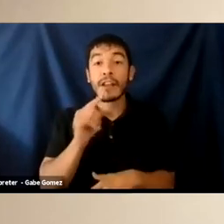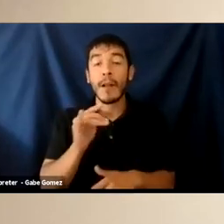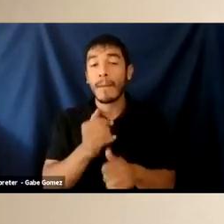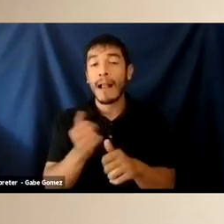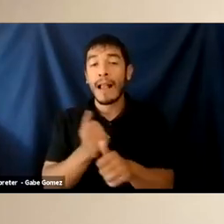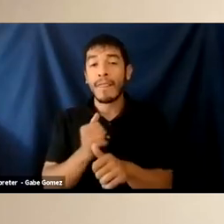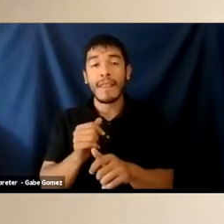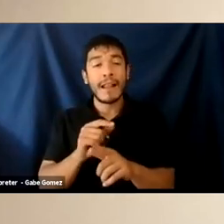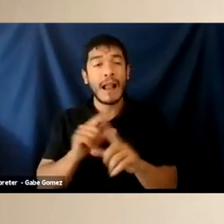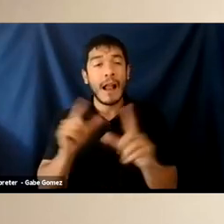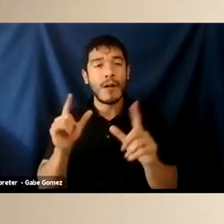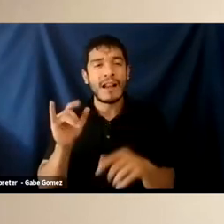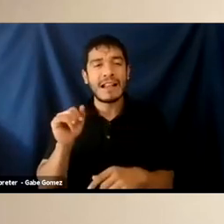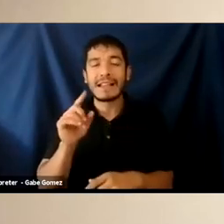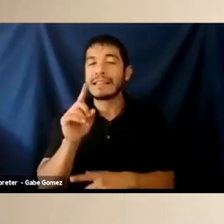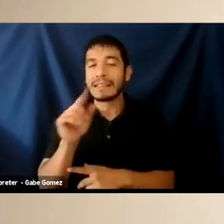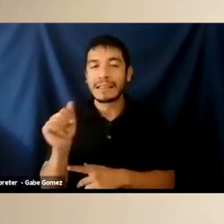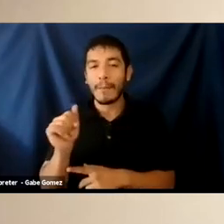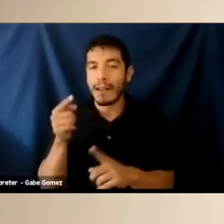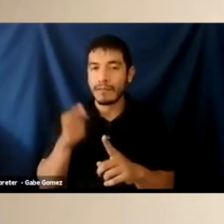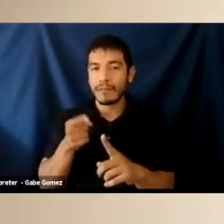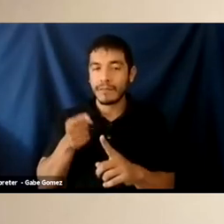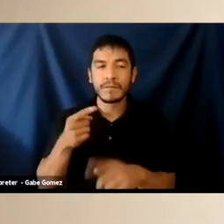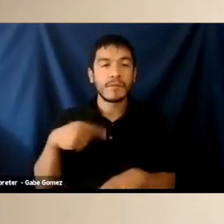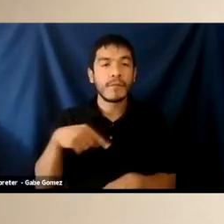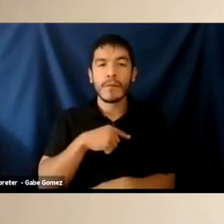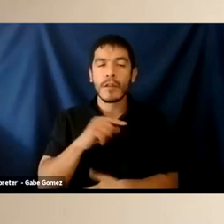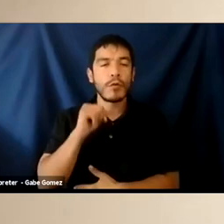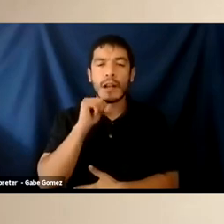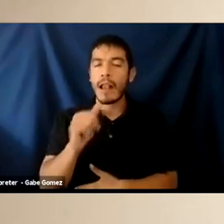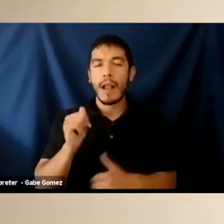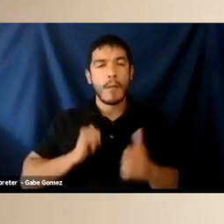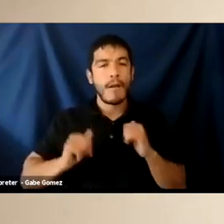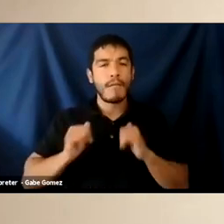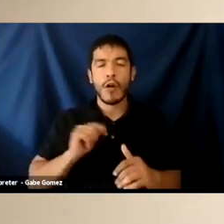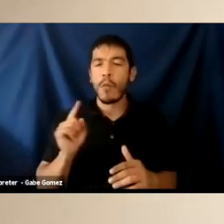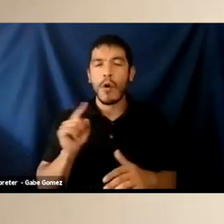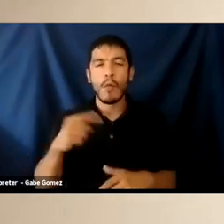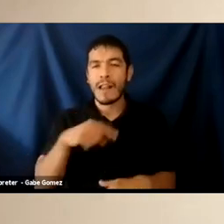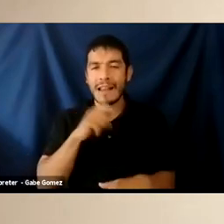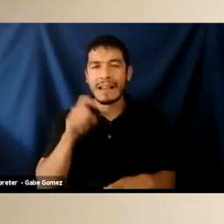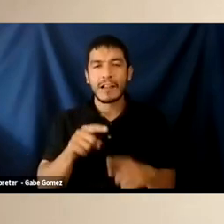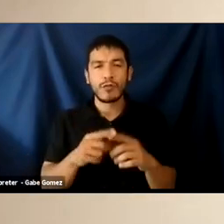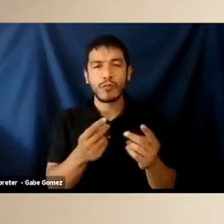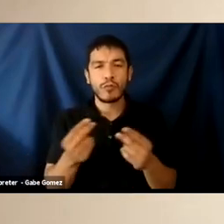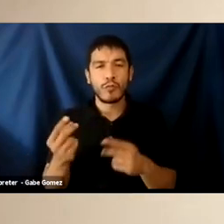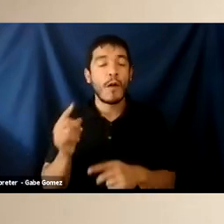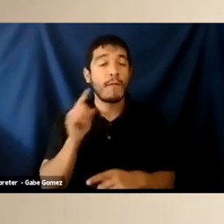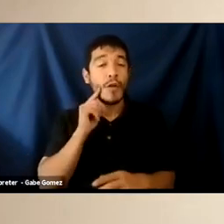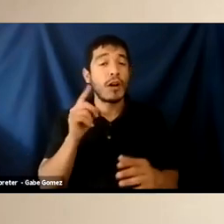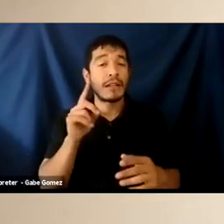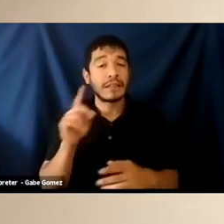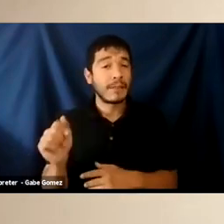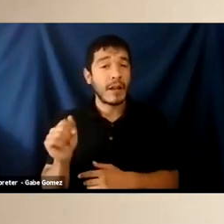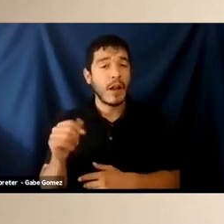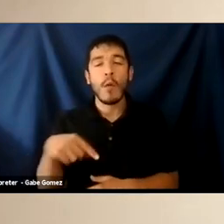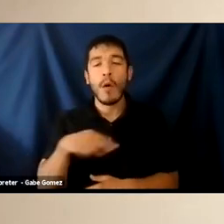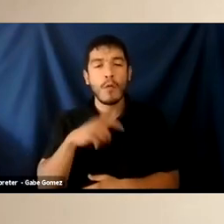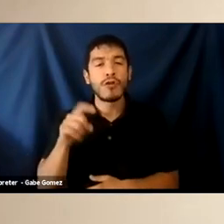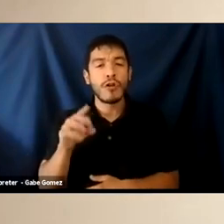camera, is disability. We were not performing anywhere near as strongly as we hope to be or as we should